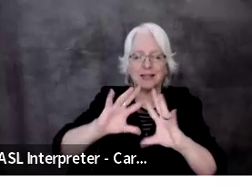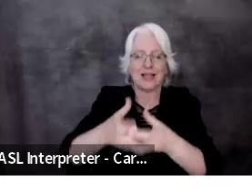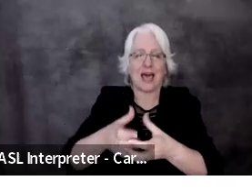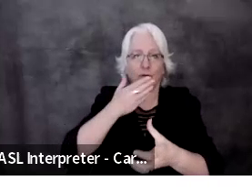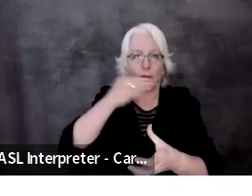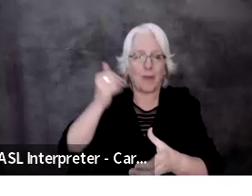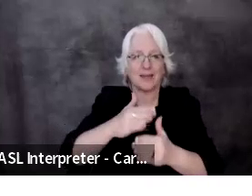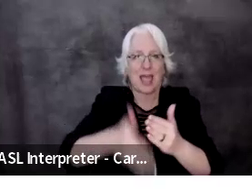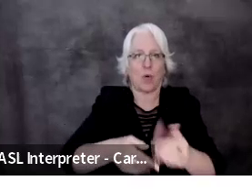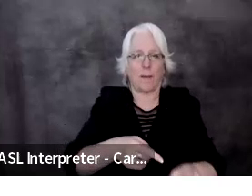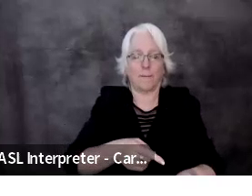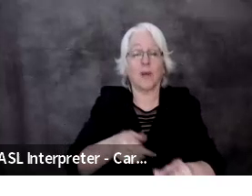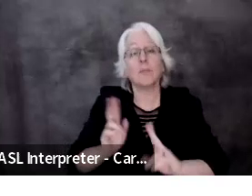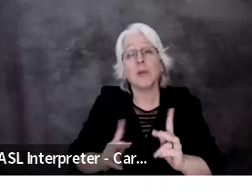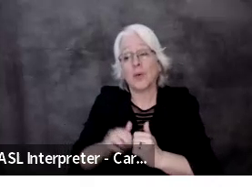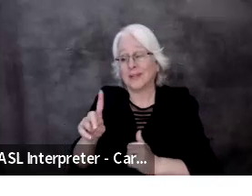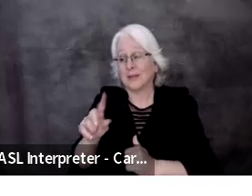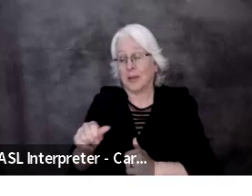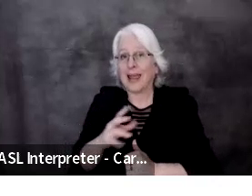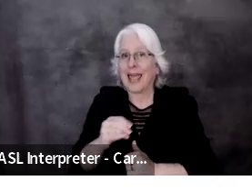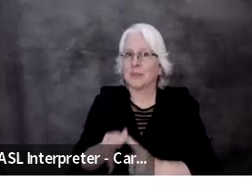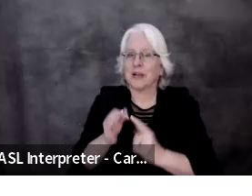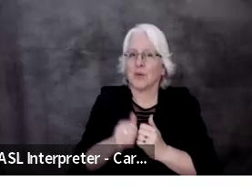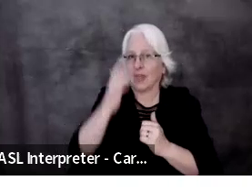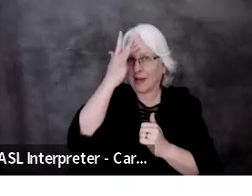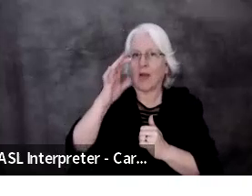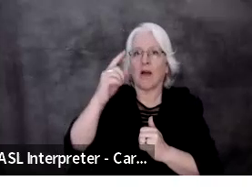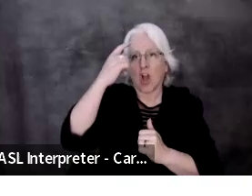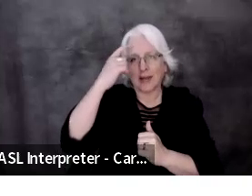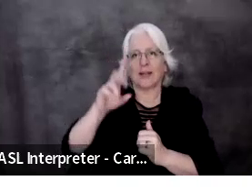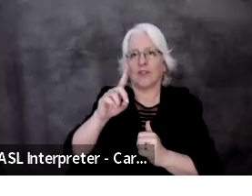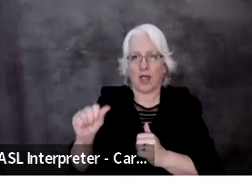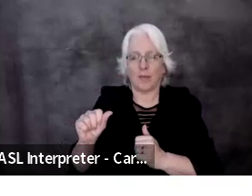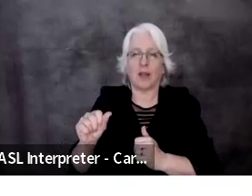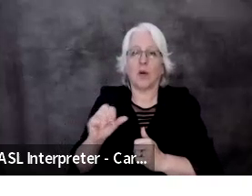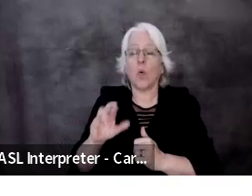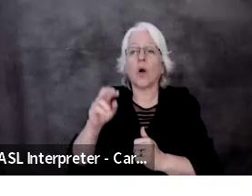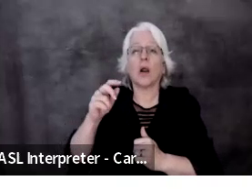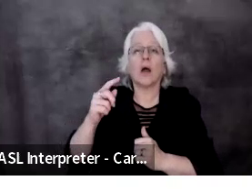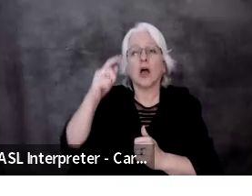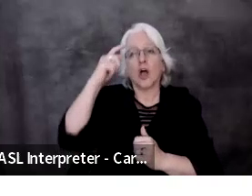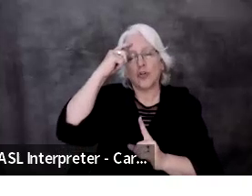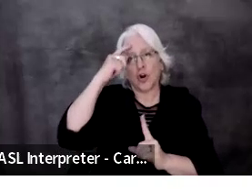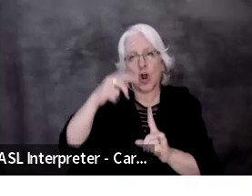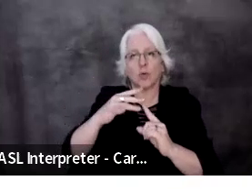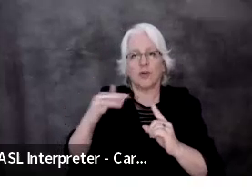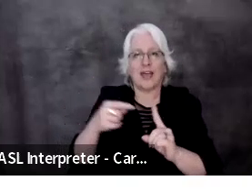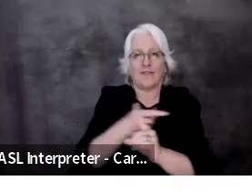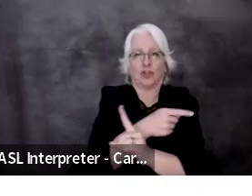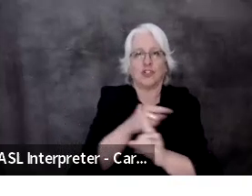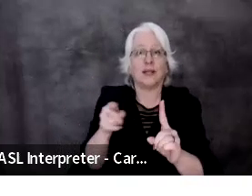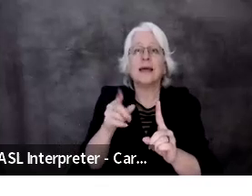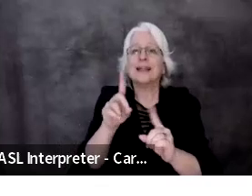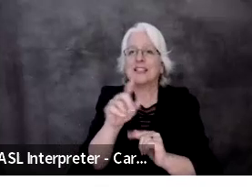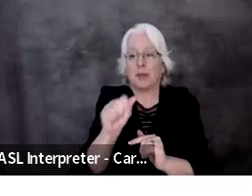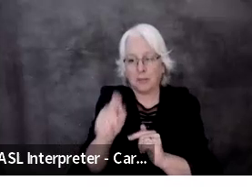with disabilities, and especially those with intellectual, cognitive, developmental, or neurodivergent disabilities, must